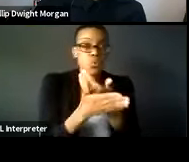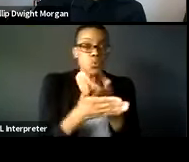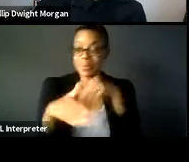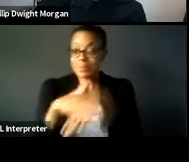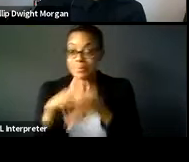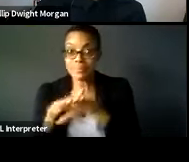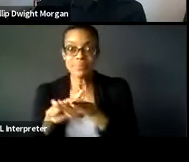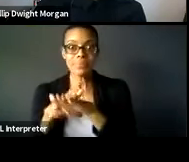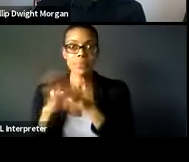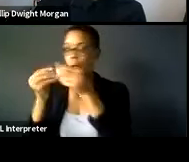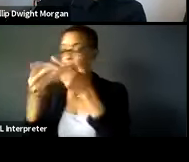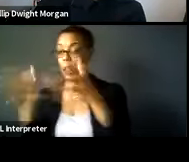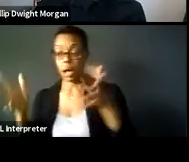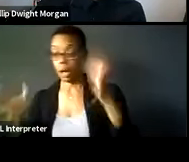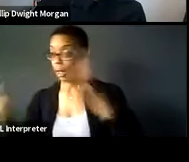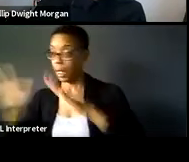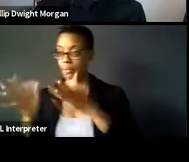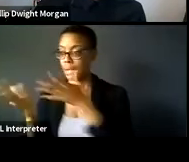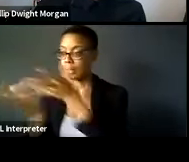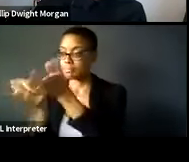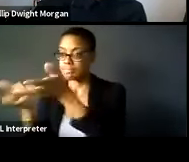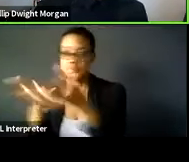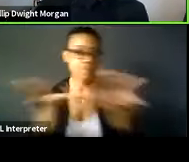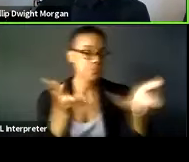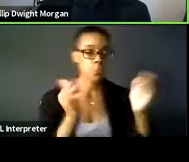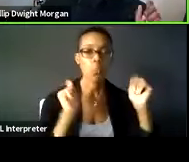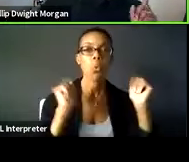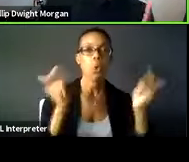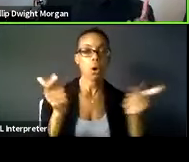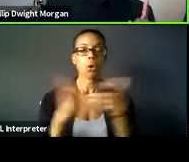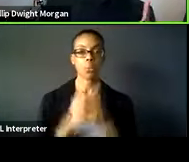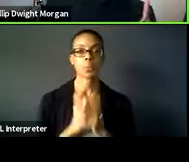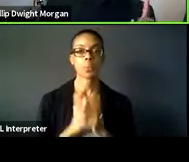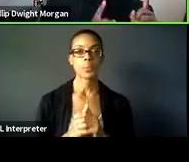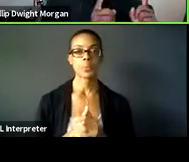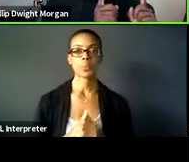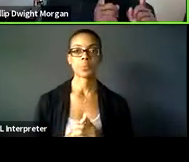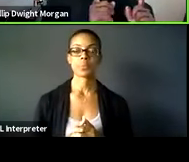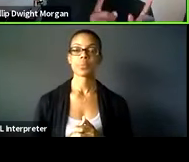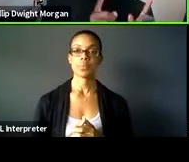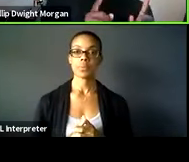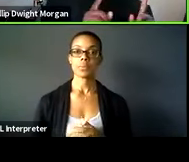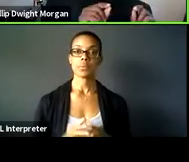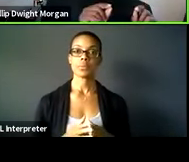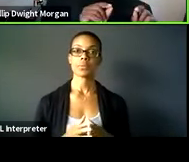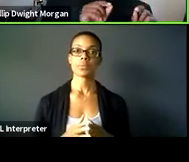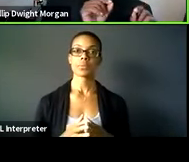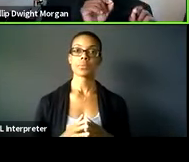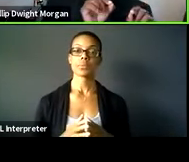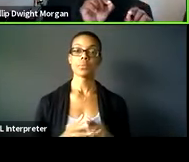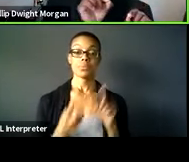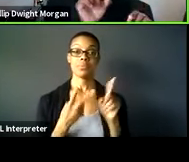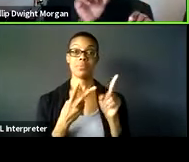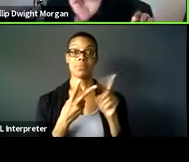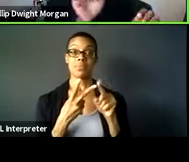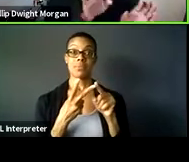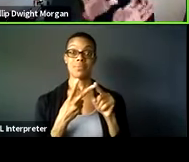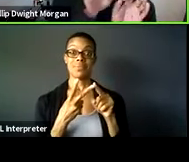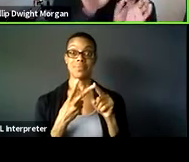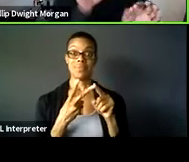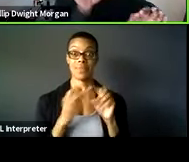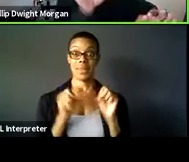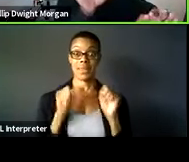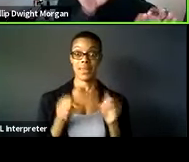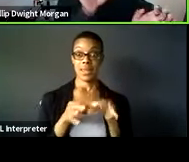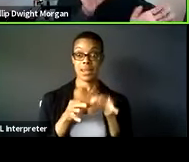lost, you got to talk to everyone. So that's my thing. Quick question. Are folks able to stay until 7:40? Can we